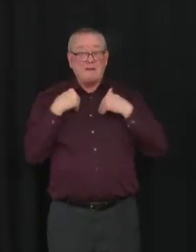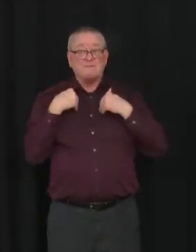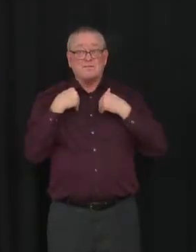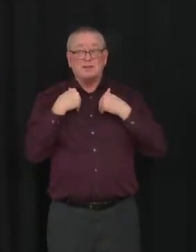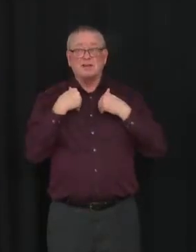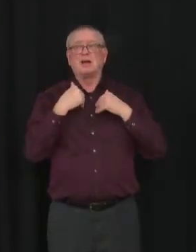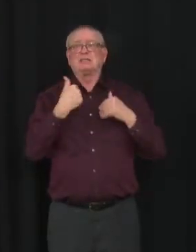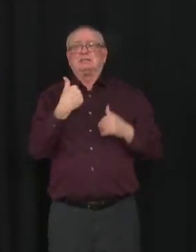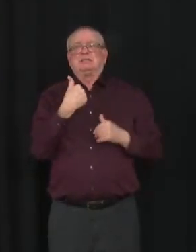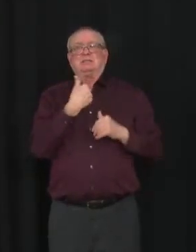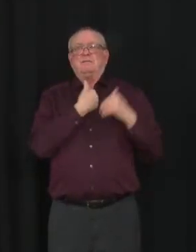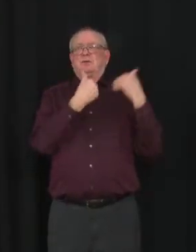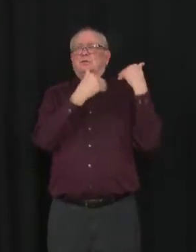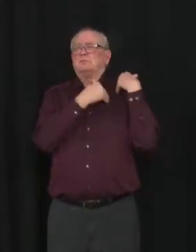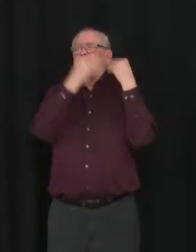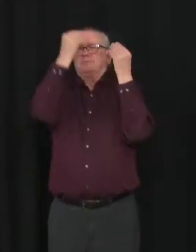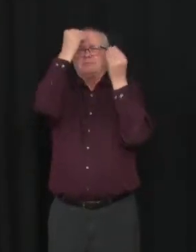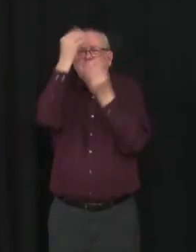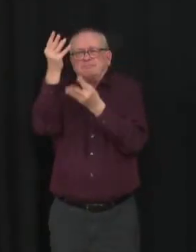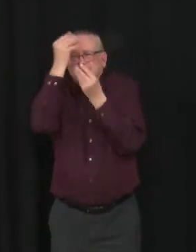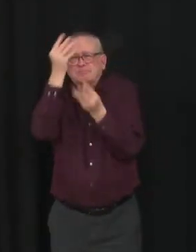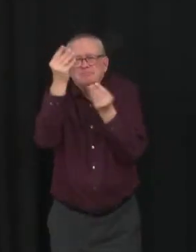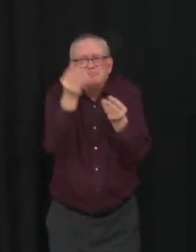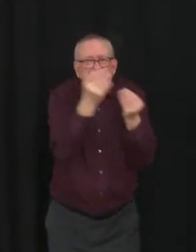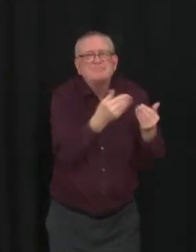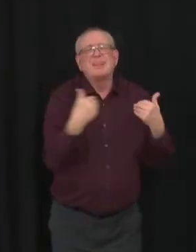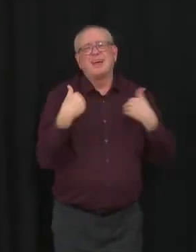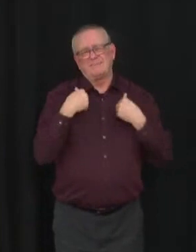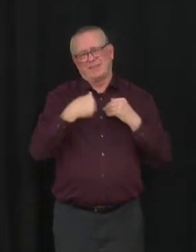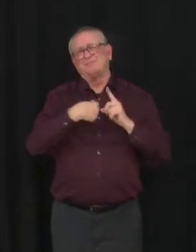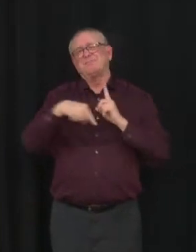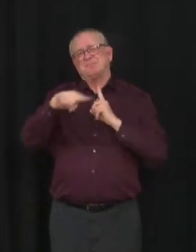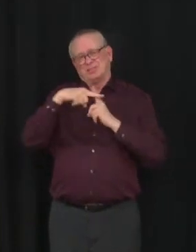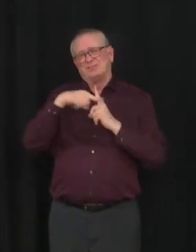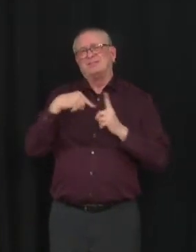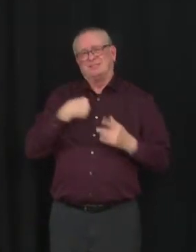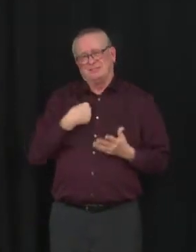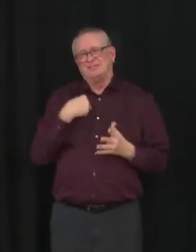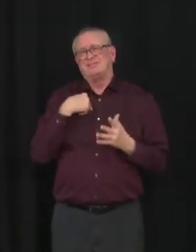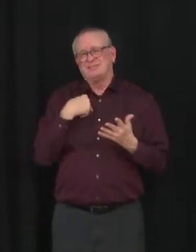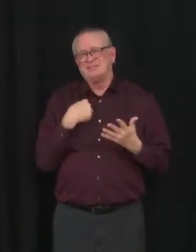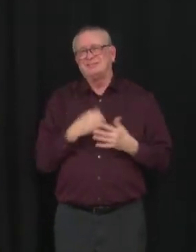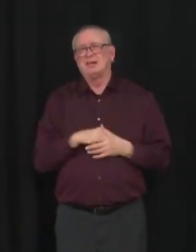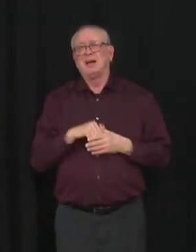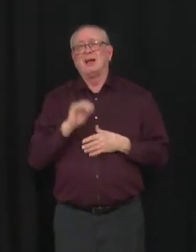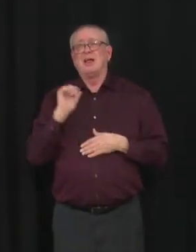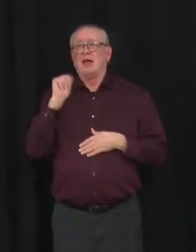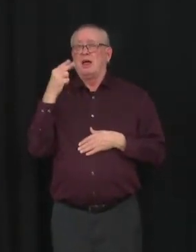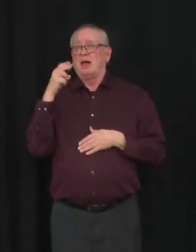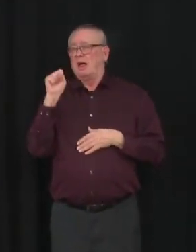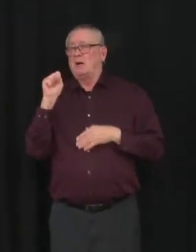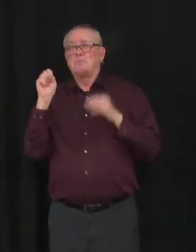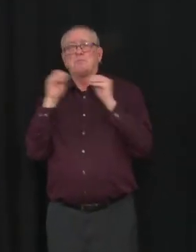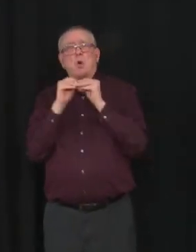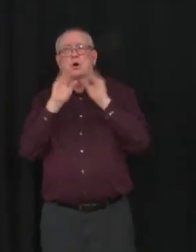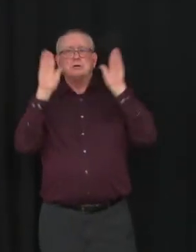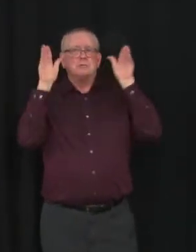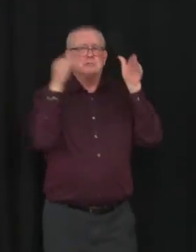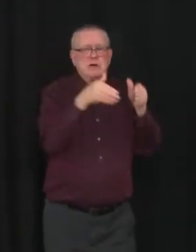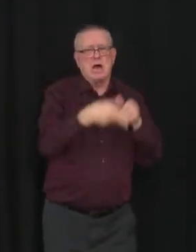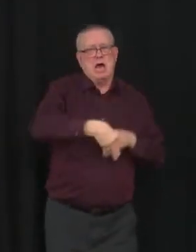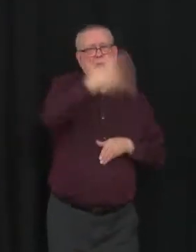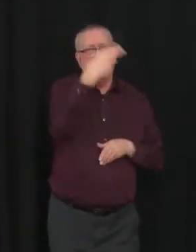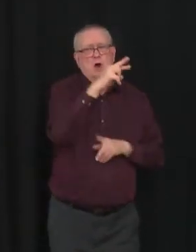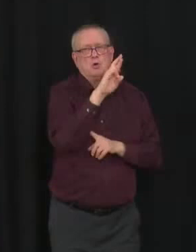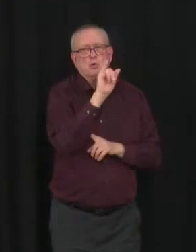rapidly increasing Omicron cases have moved to in order to focus resources on places that have the highest risk of severe outcomes